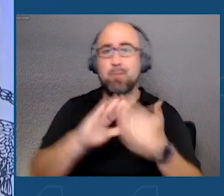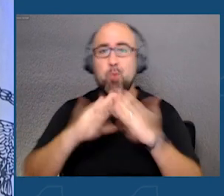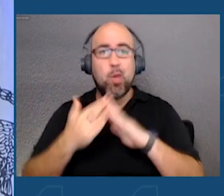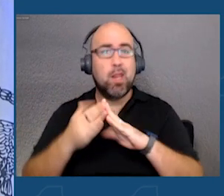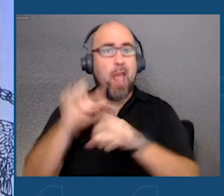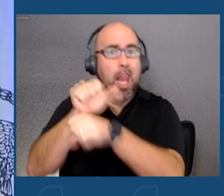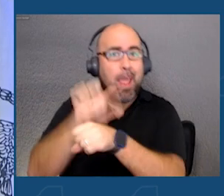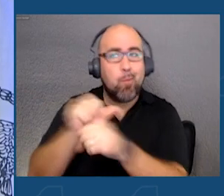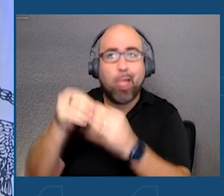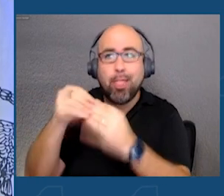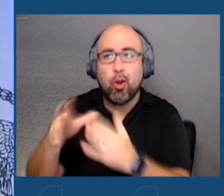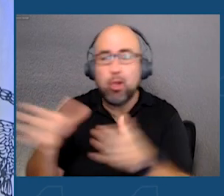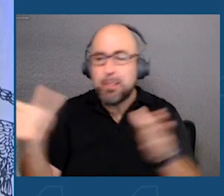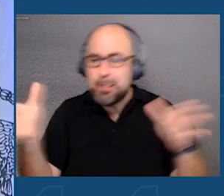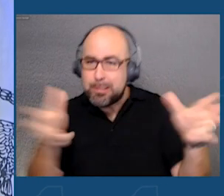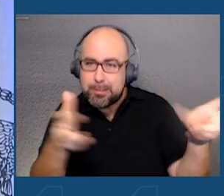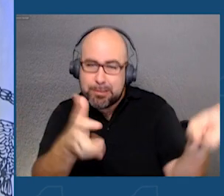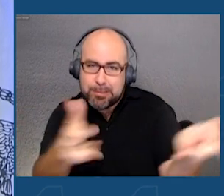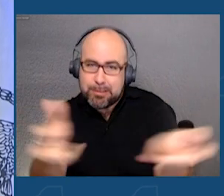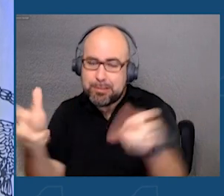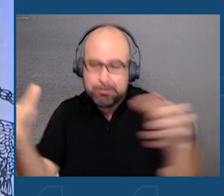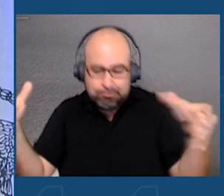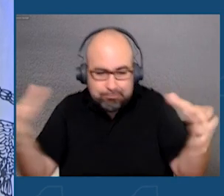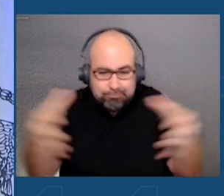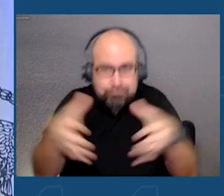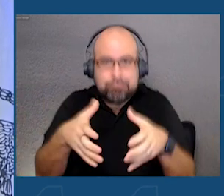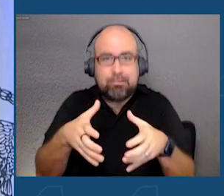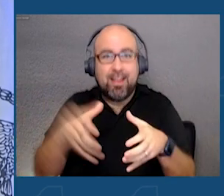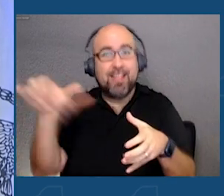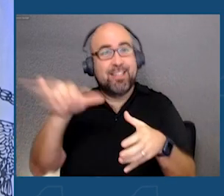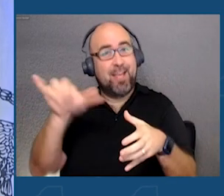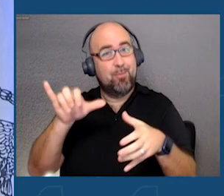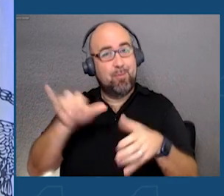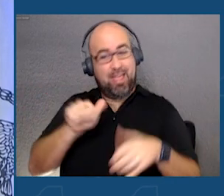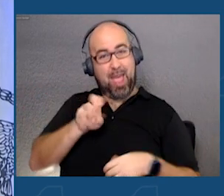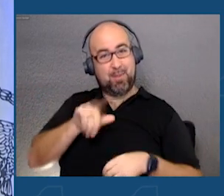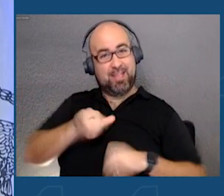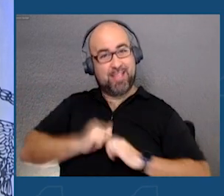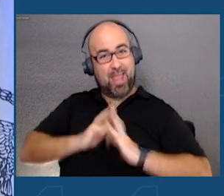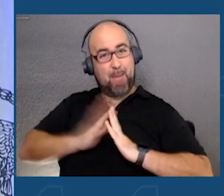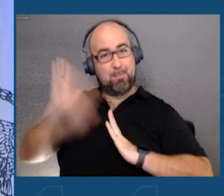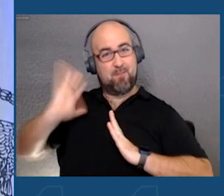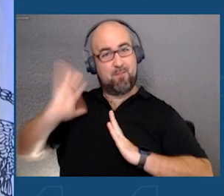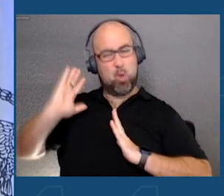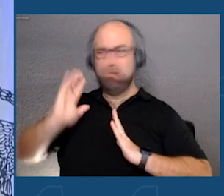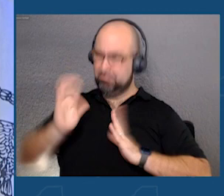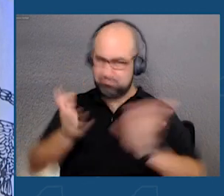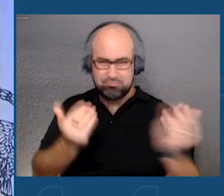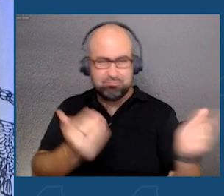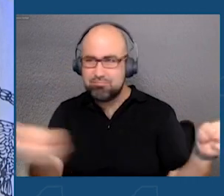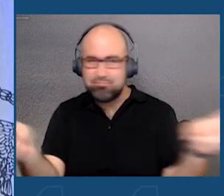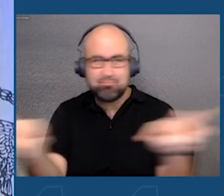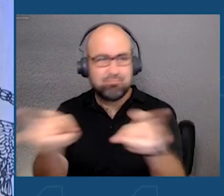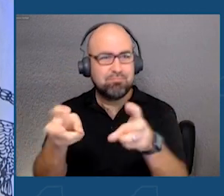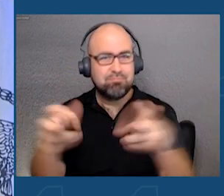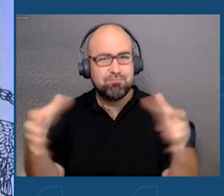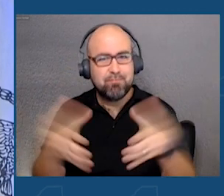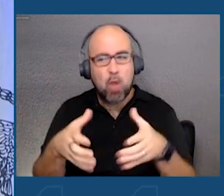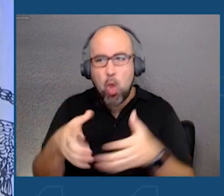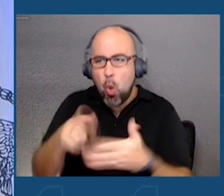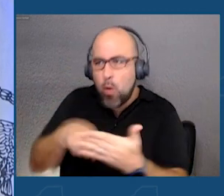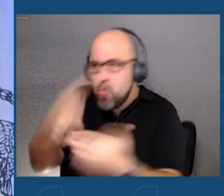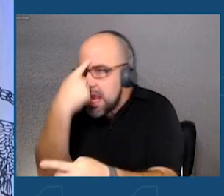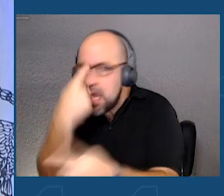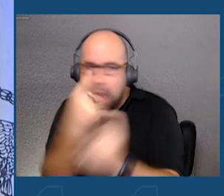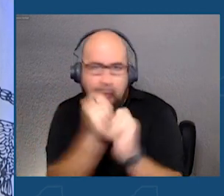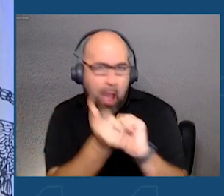common goal, just like the origins of Abney decades ago. Bring them together What are you thinking? How are we going to do this? How are